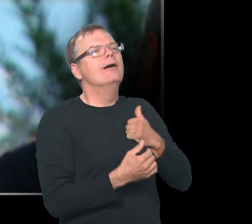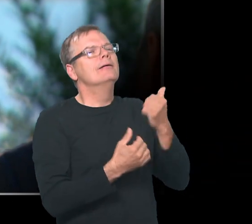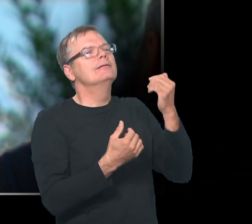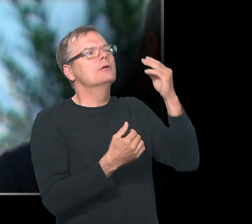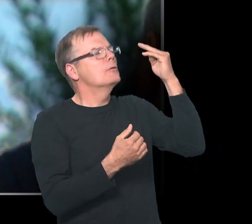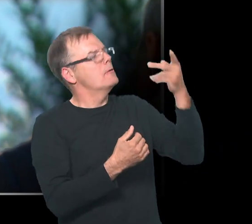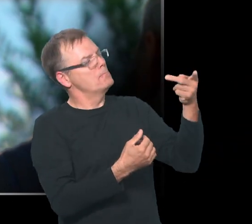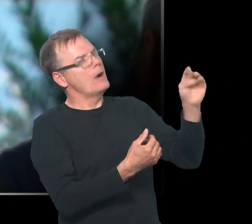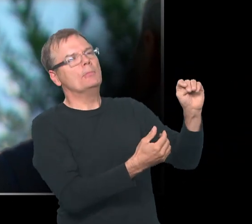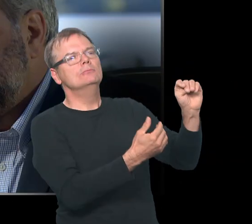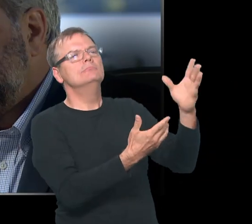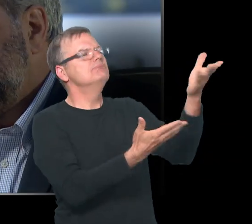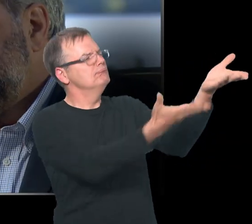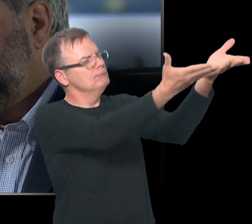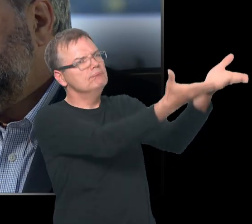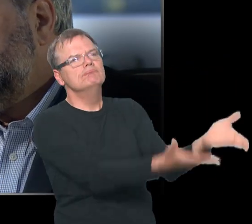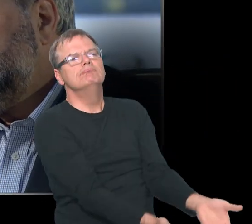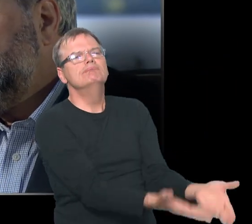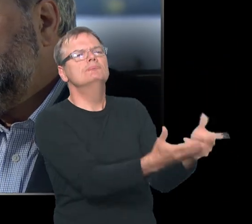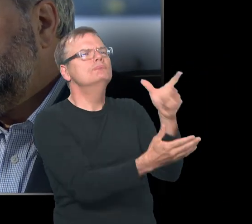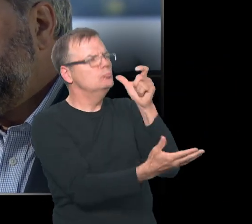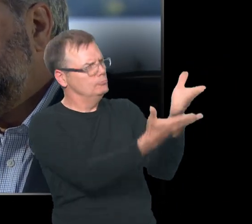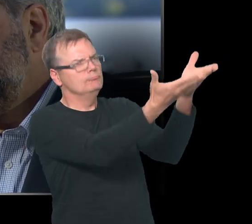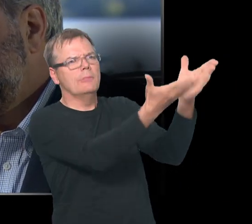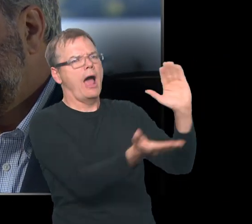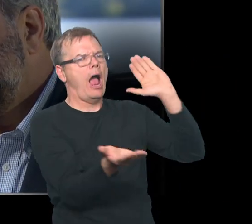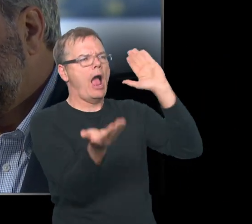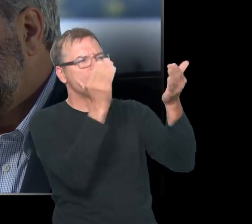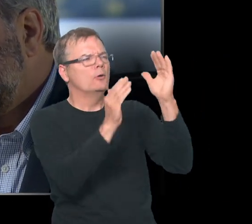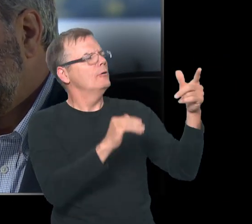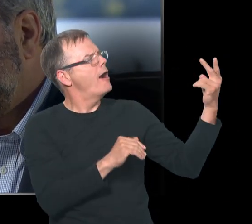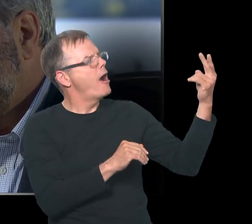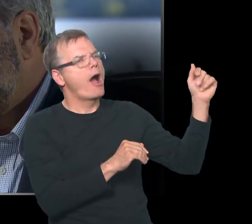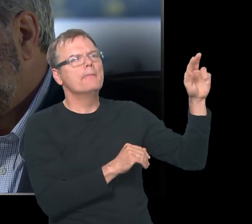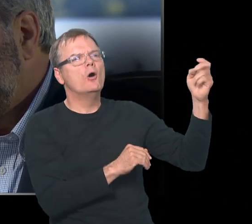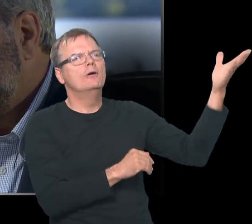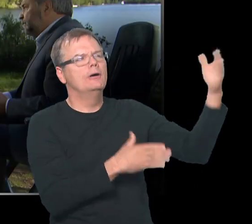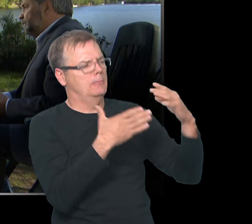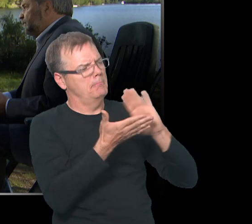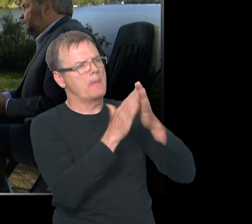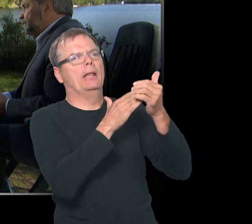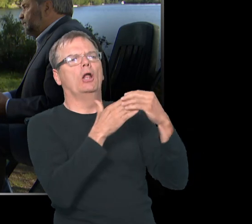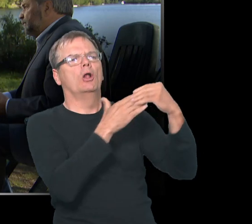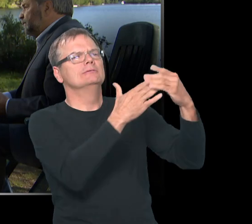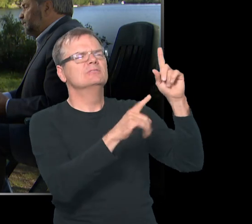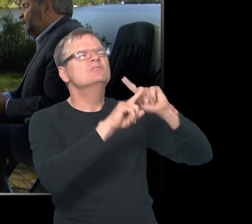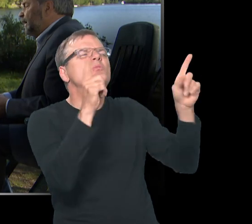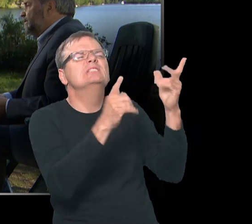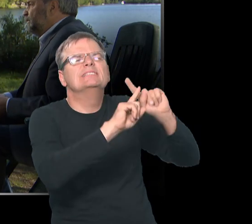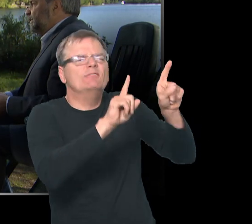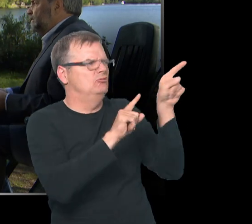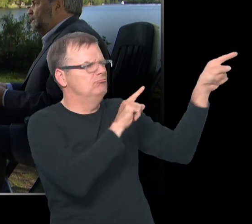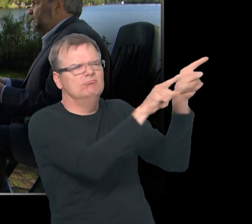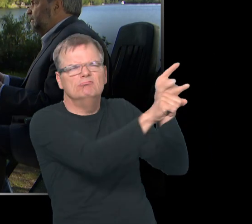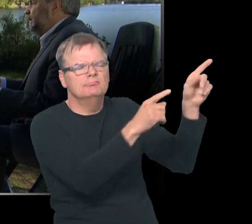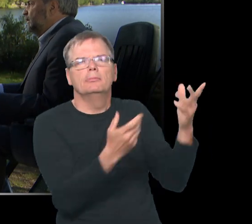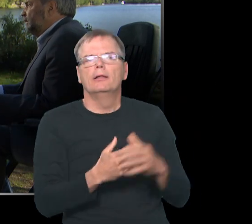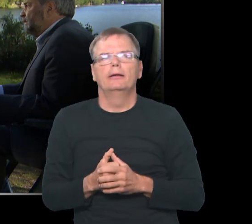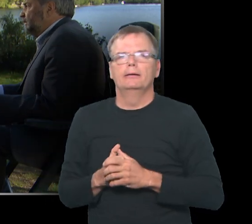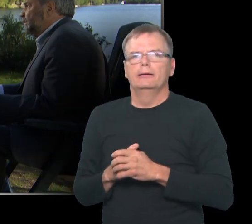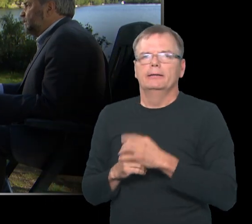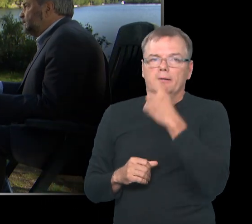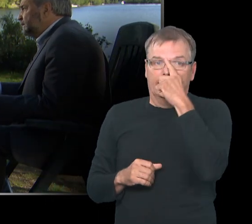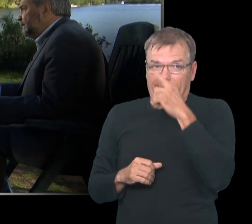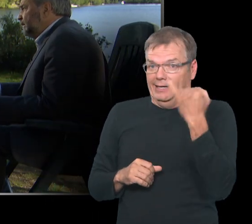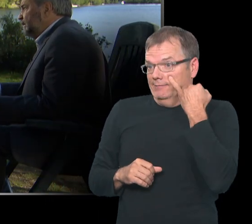Mulcair that would be different than what they're seeing in terms of style, in terms of how they lead? Well, I think, Peter, that the main